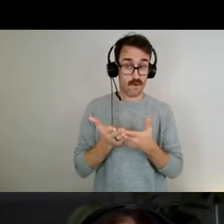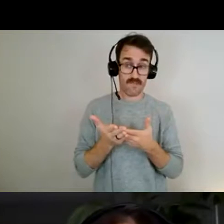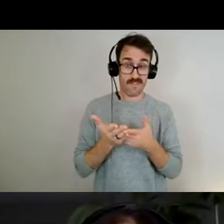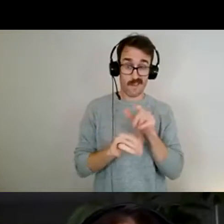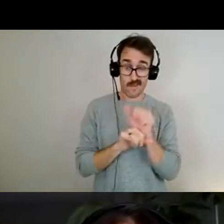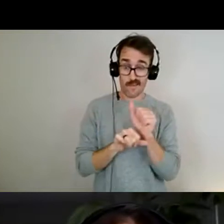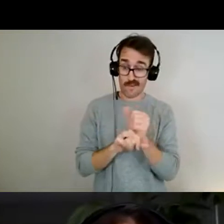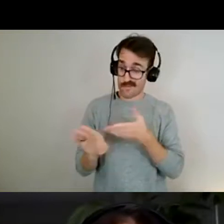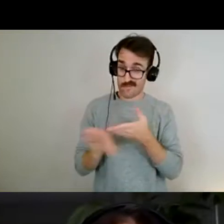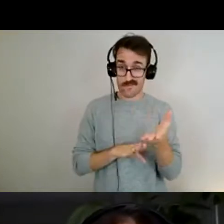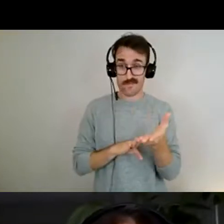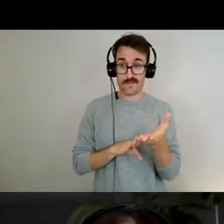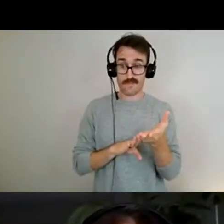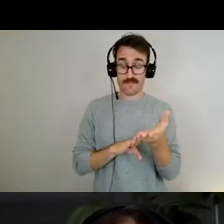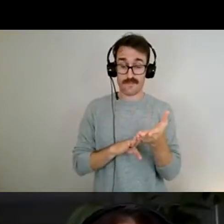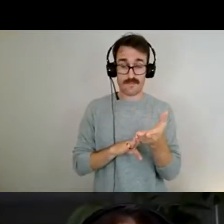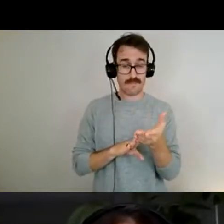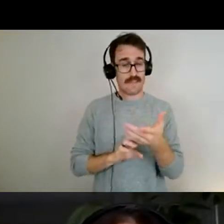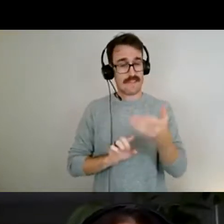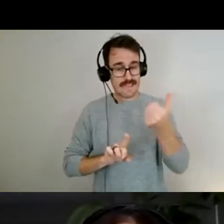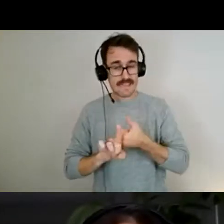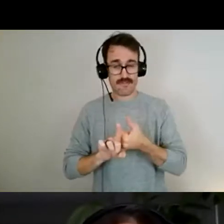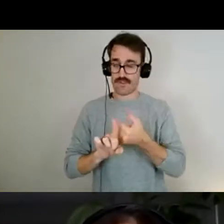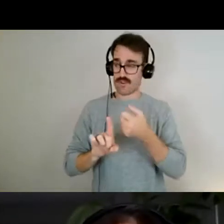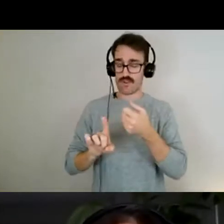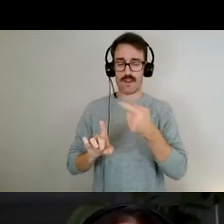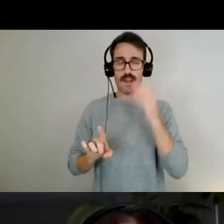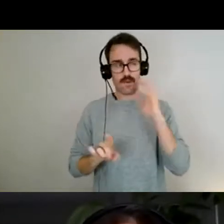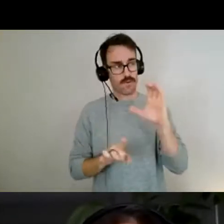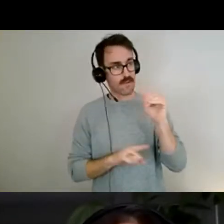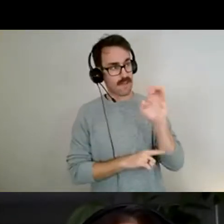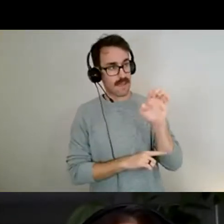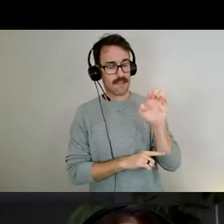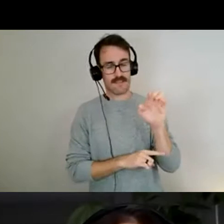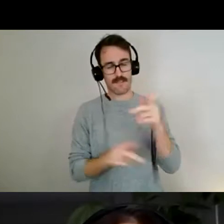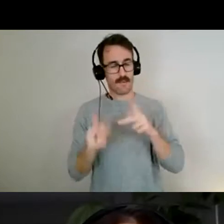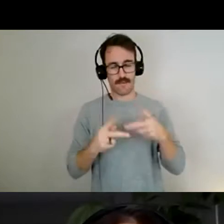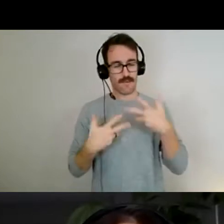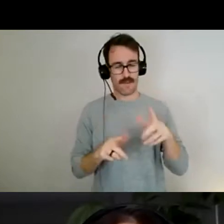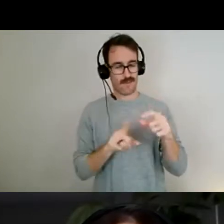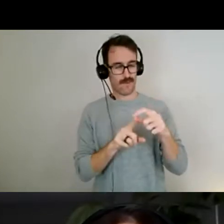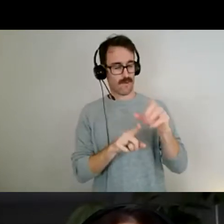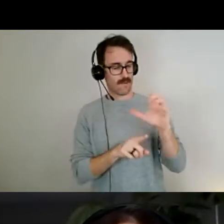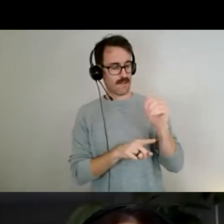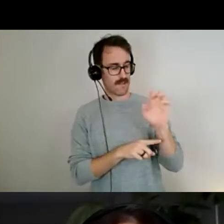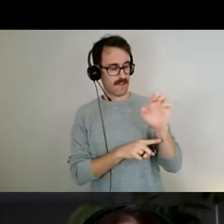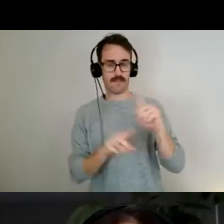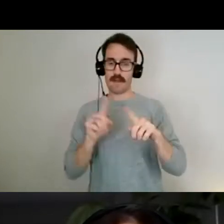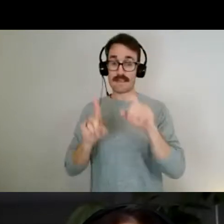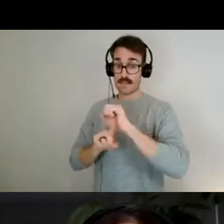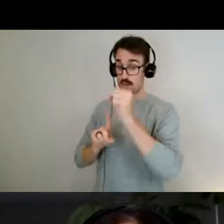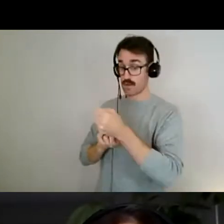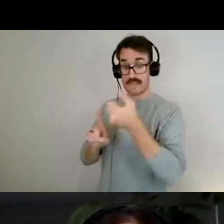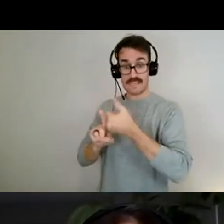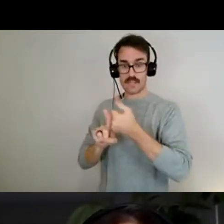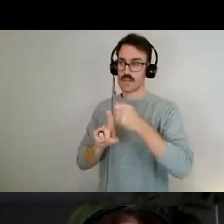that every case, and I know the word case is not a popular term. Every situation should be treated